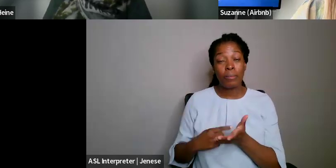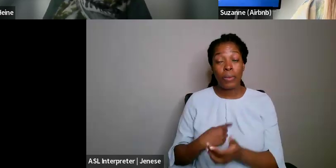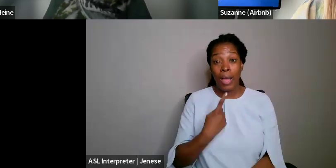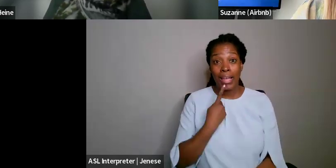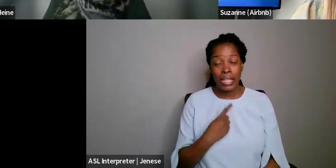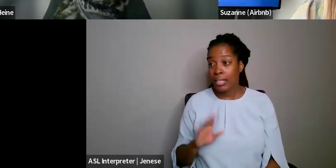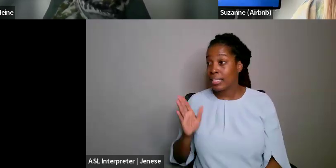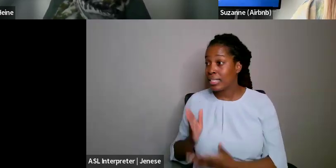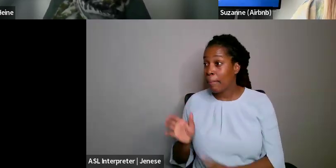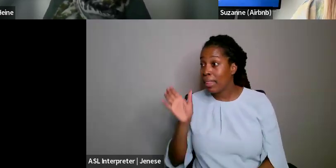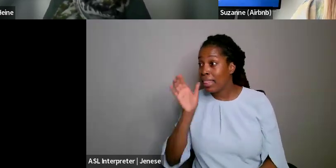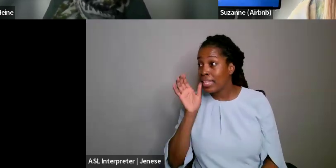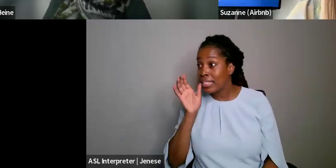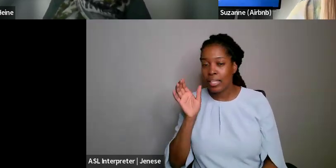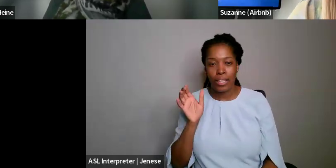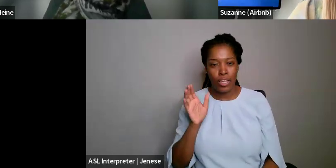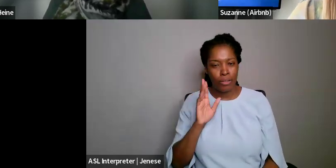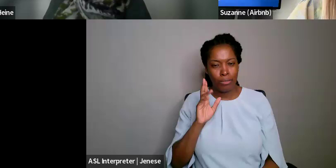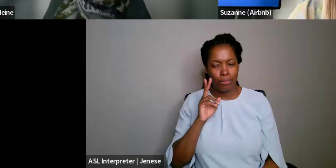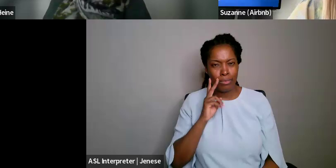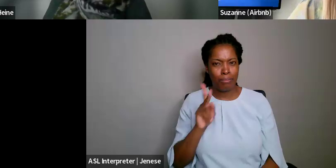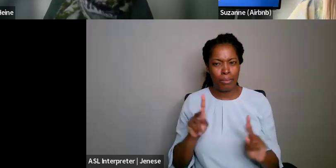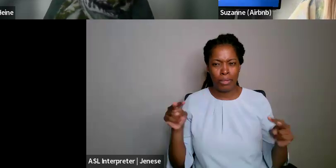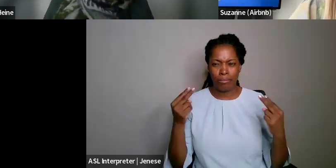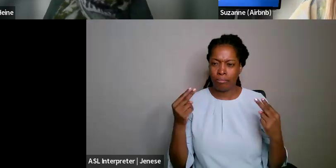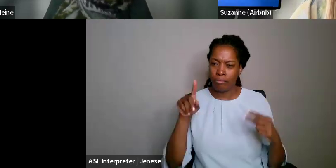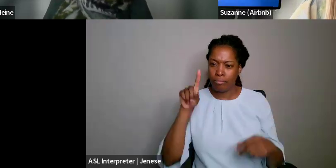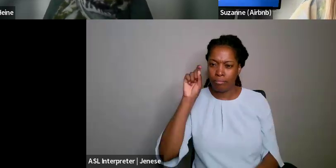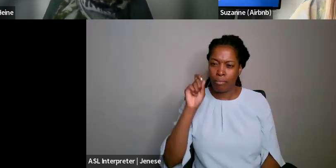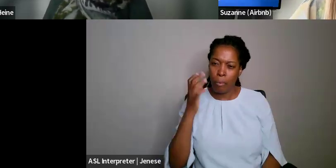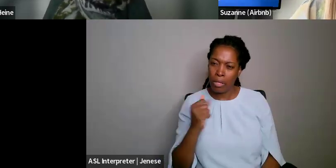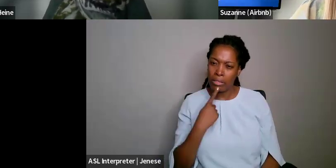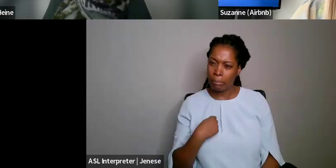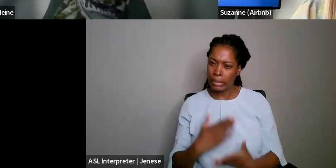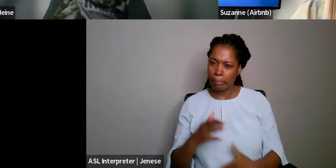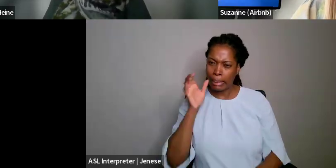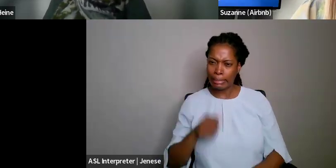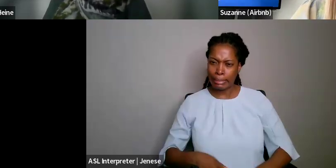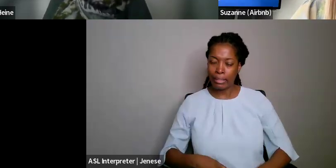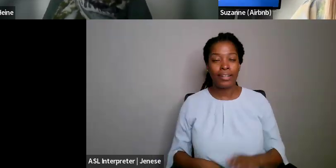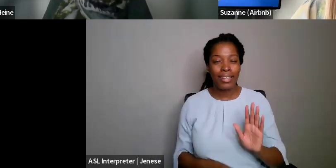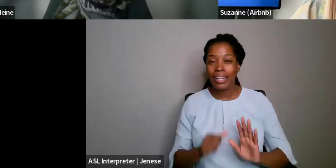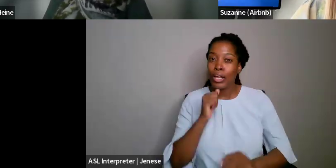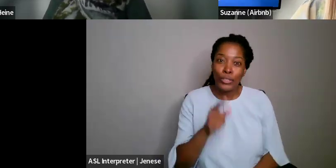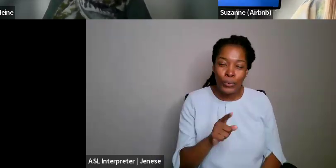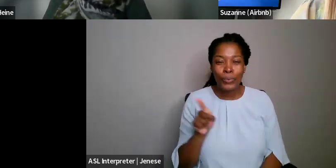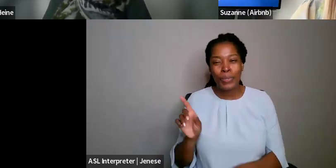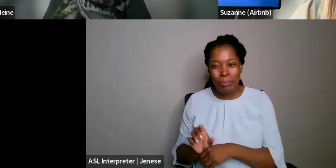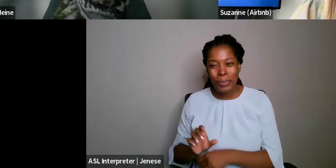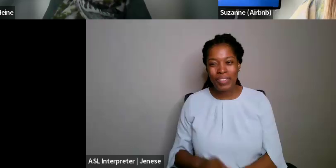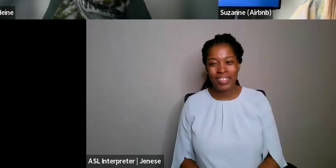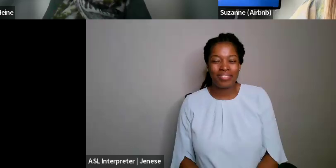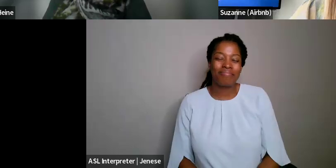computer, you must see some of the looks that I get from people that don't quite get it. So Okay, so be accurate. It's